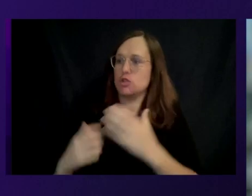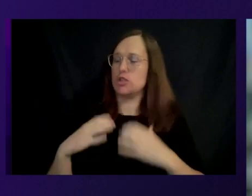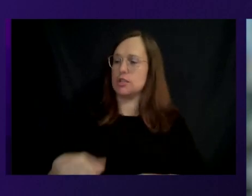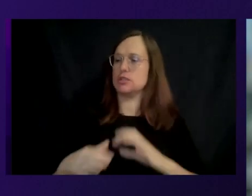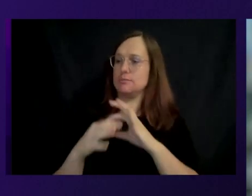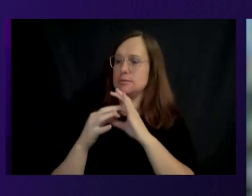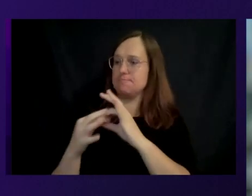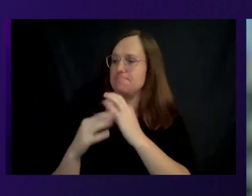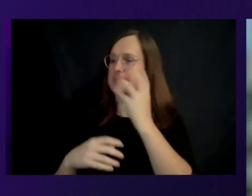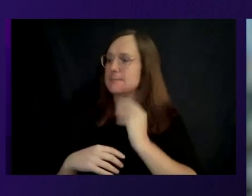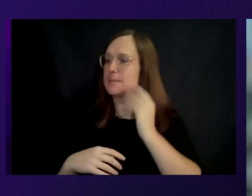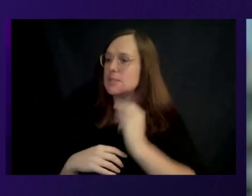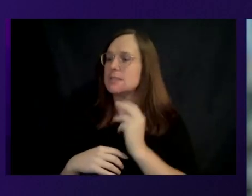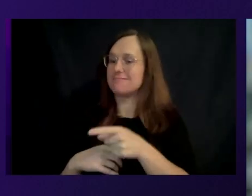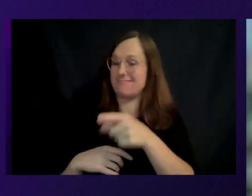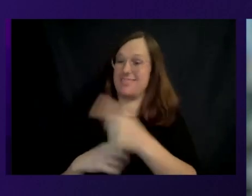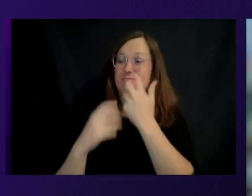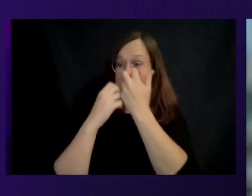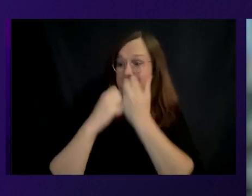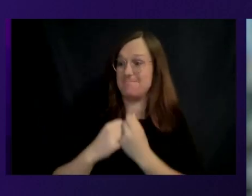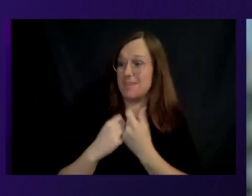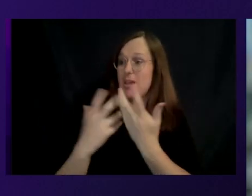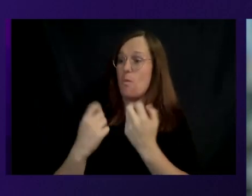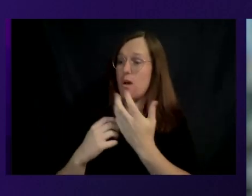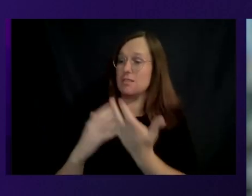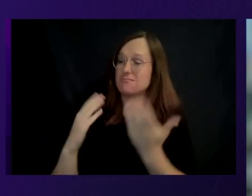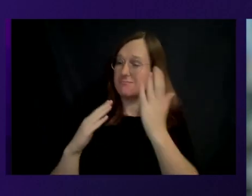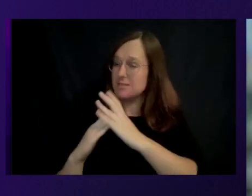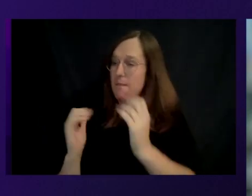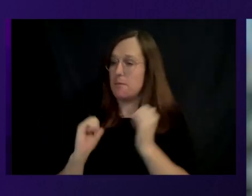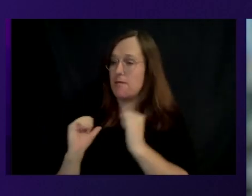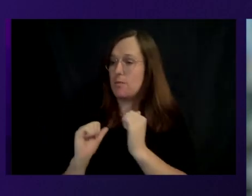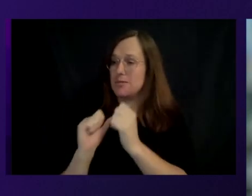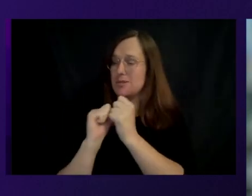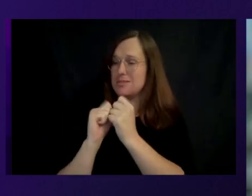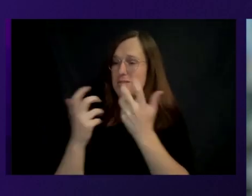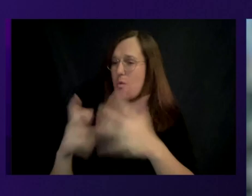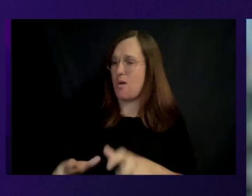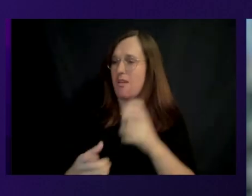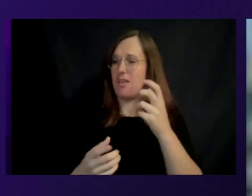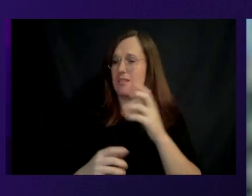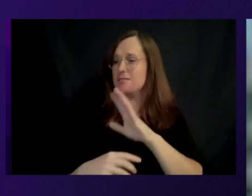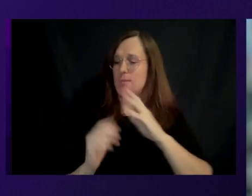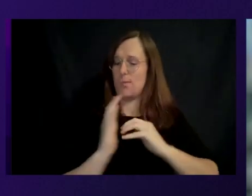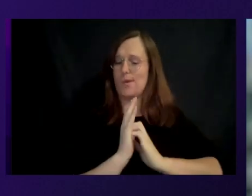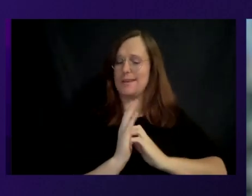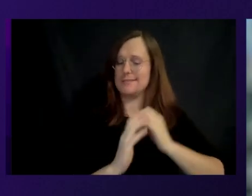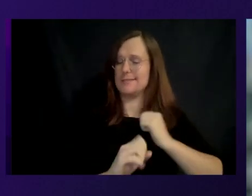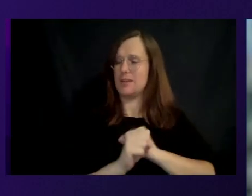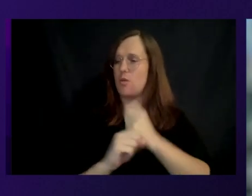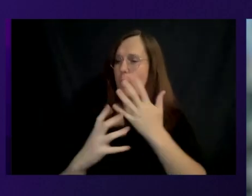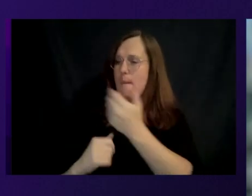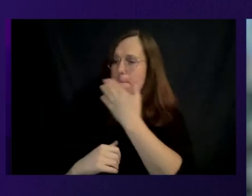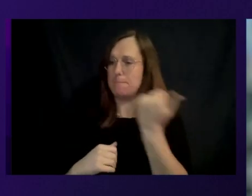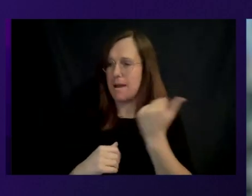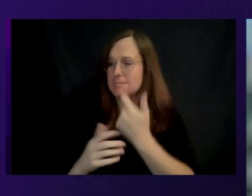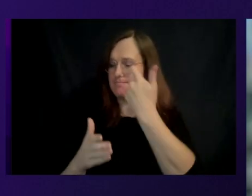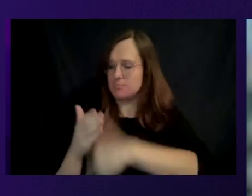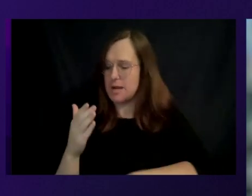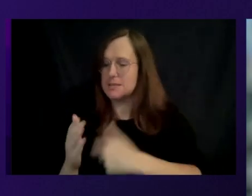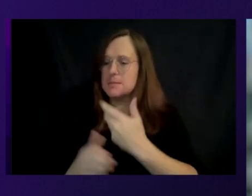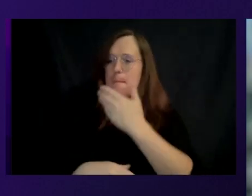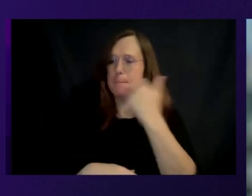about ensuring high quality performance without having to compromise on security. They want the best price to performance that provides them the